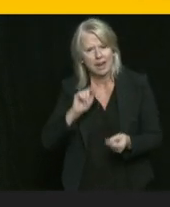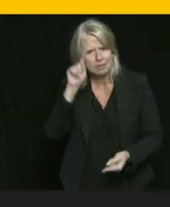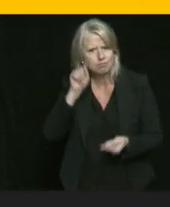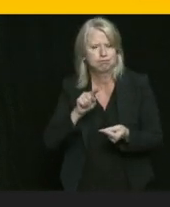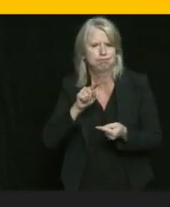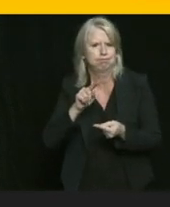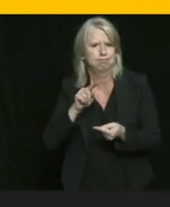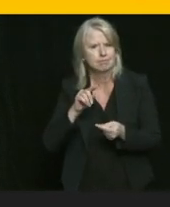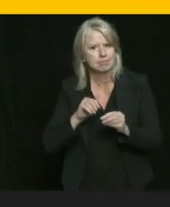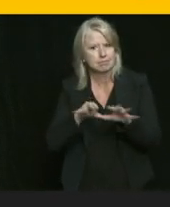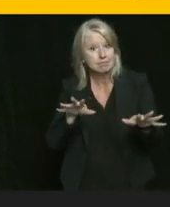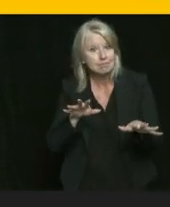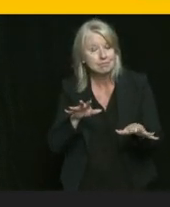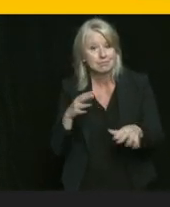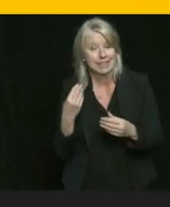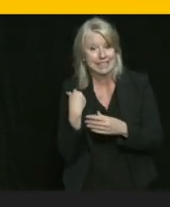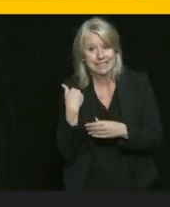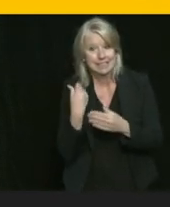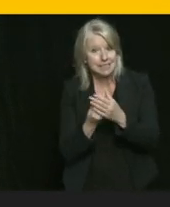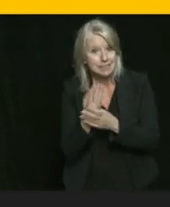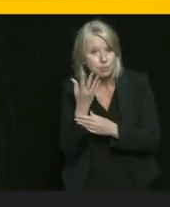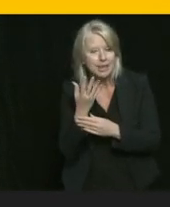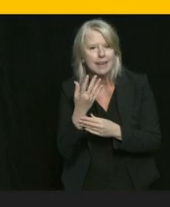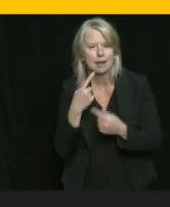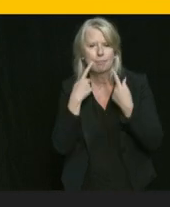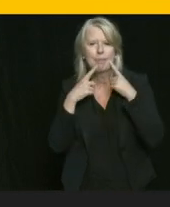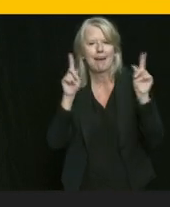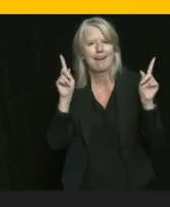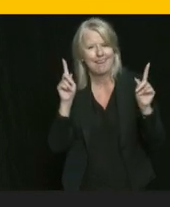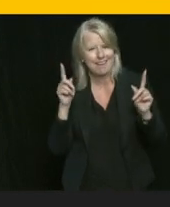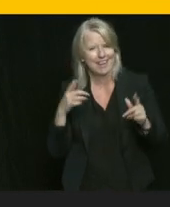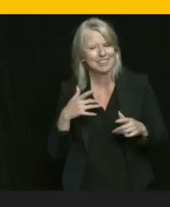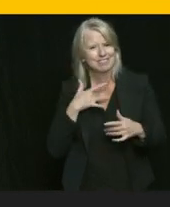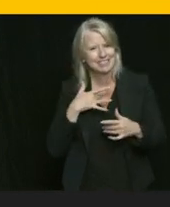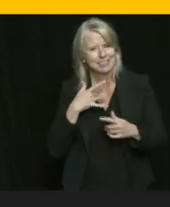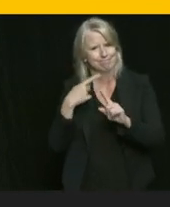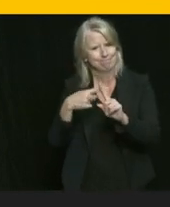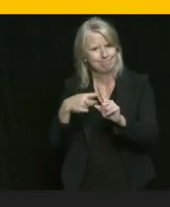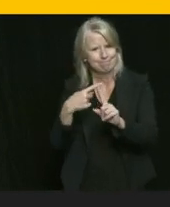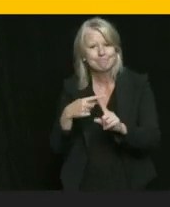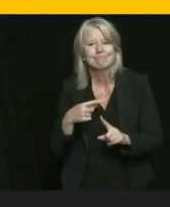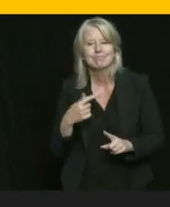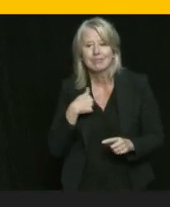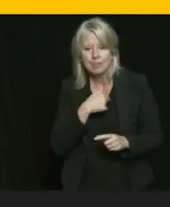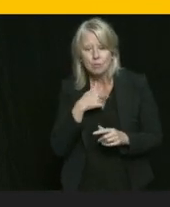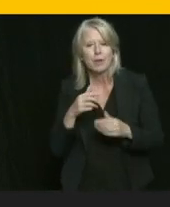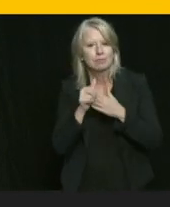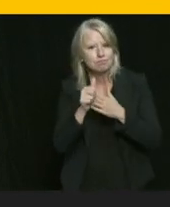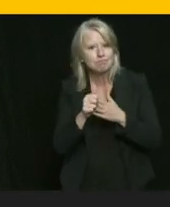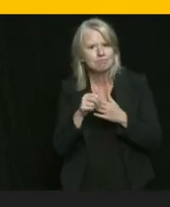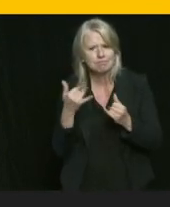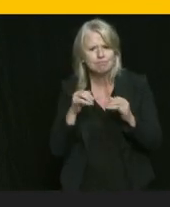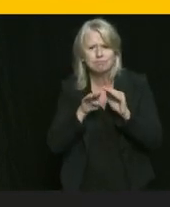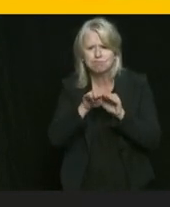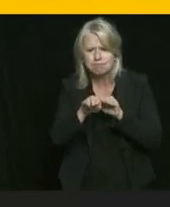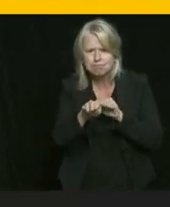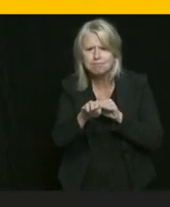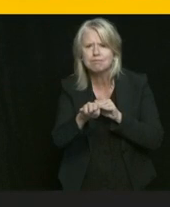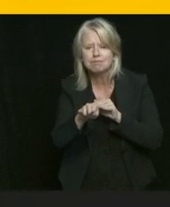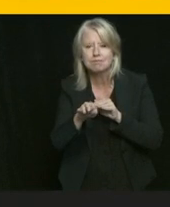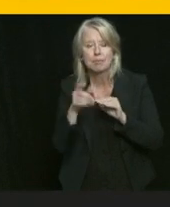in the spring, we had our first dance over the summer. We held our lead on COVID-19 for some time, but